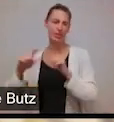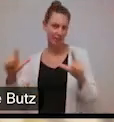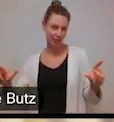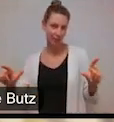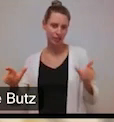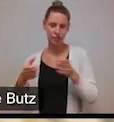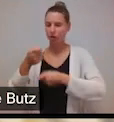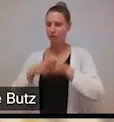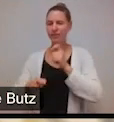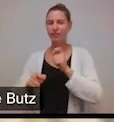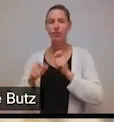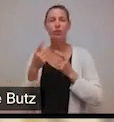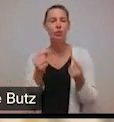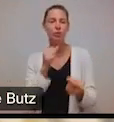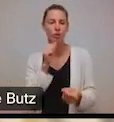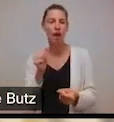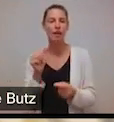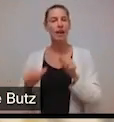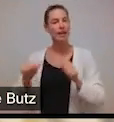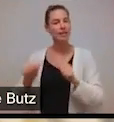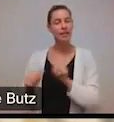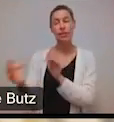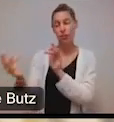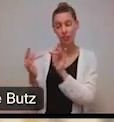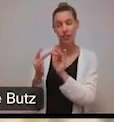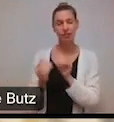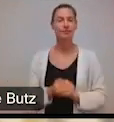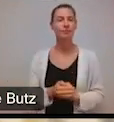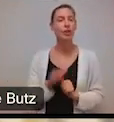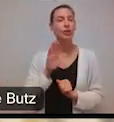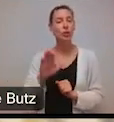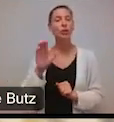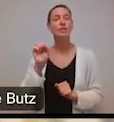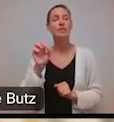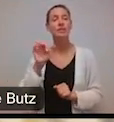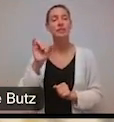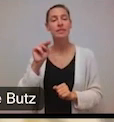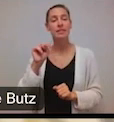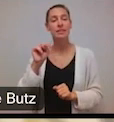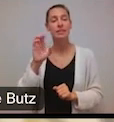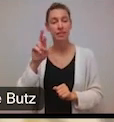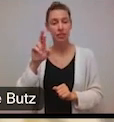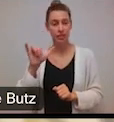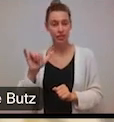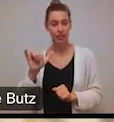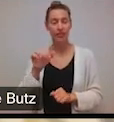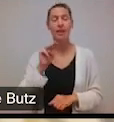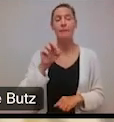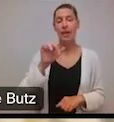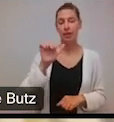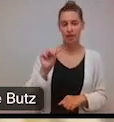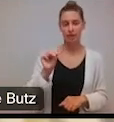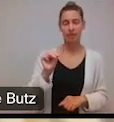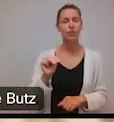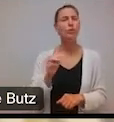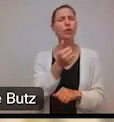do not hesitate to reach out. Yours sincerely, Miriam. So by replacing just a few of